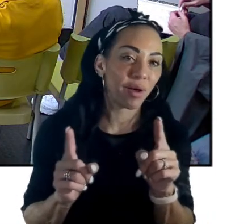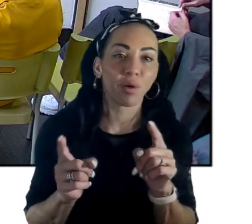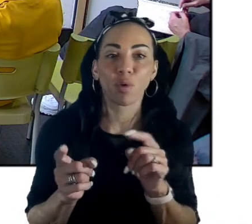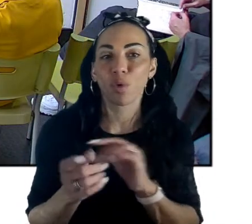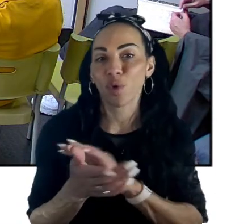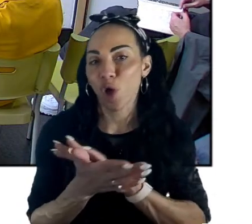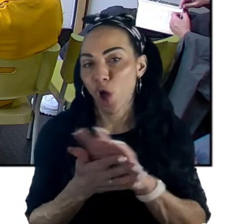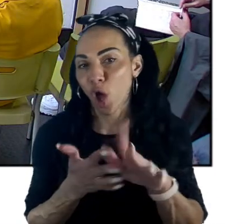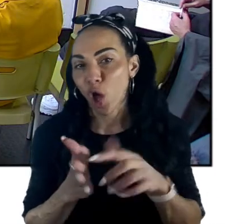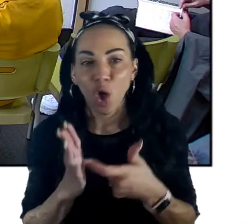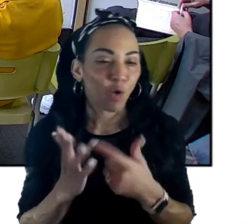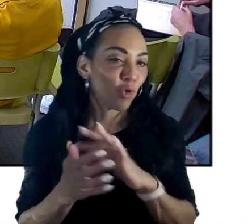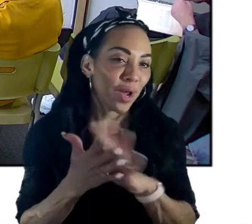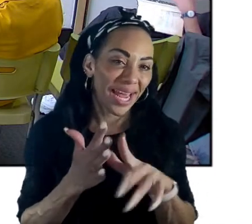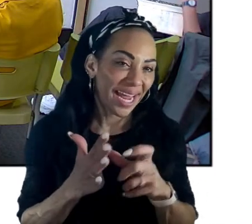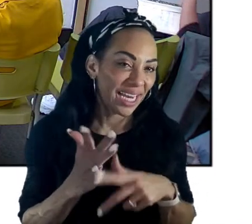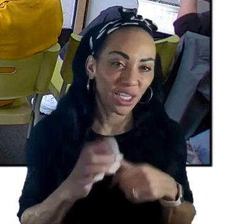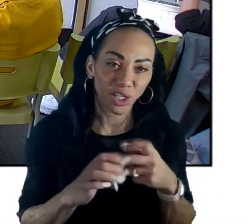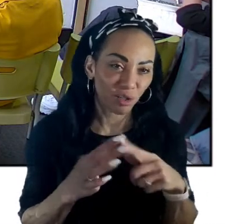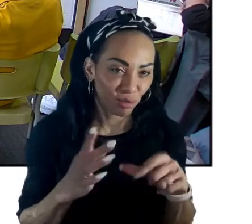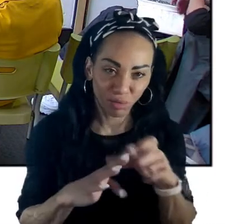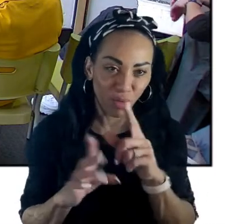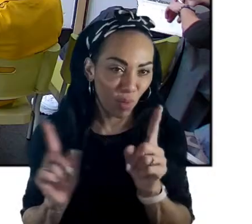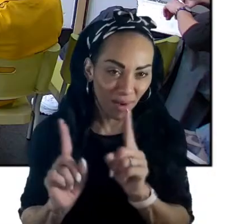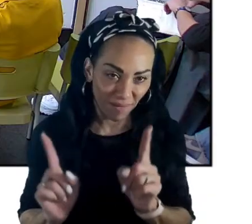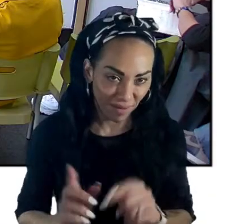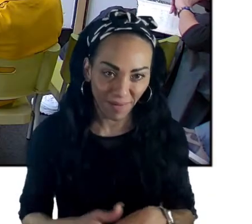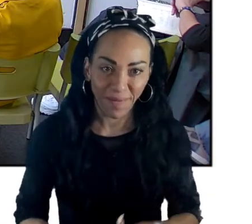like, and